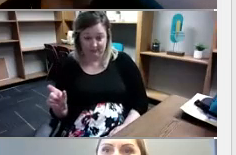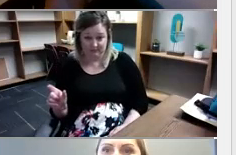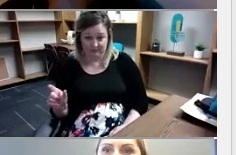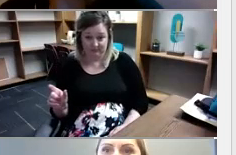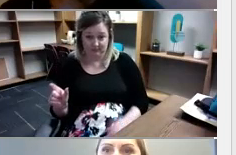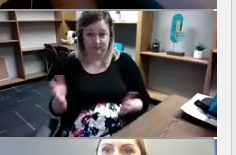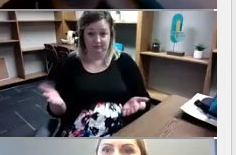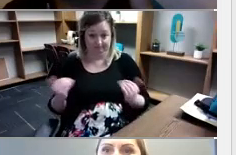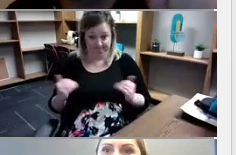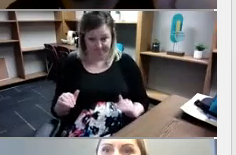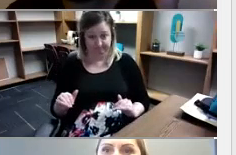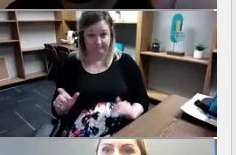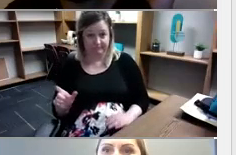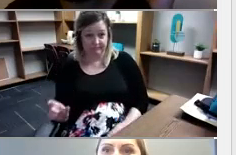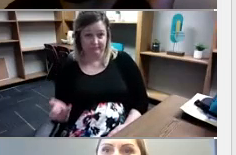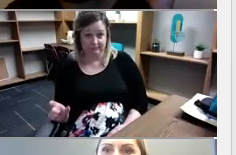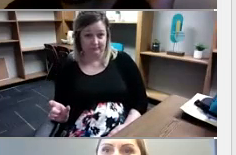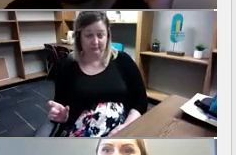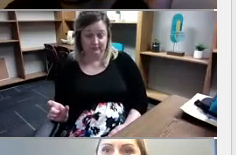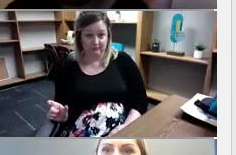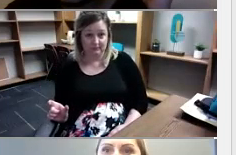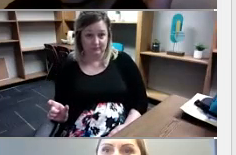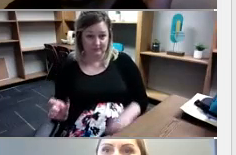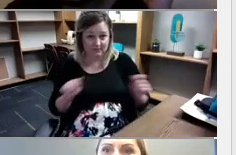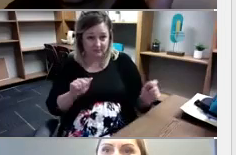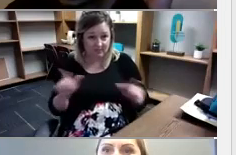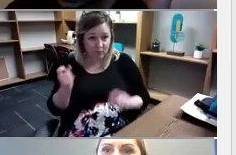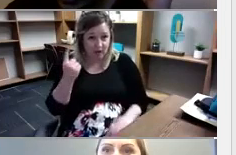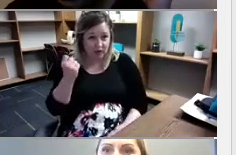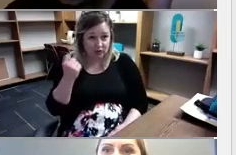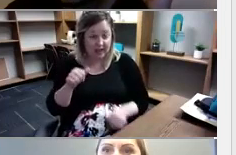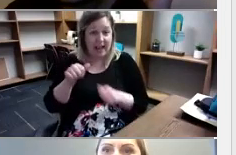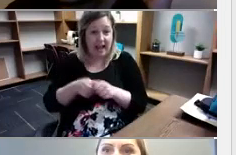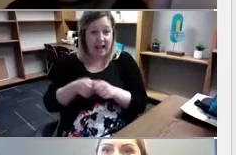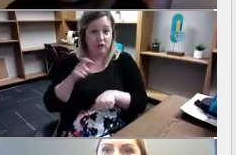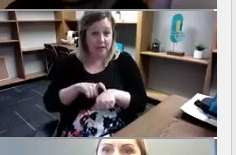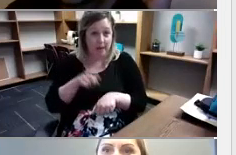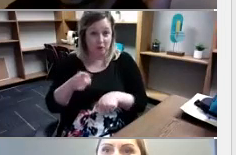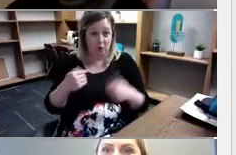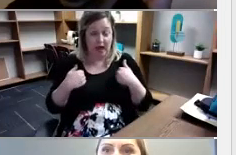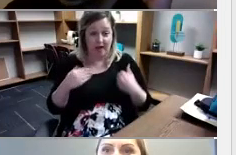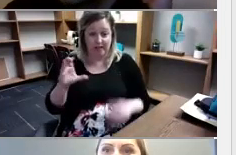base 4 of 3. Right? So does everyone understand that every time we have Cn squared, 3 by 16